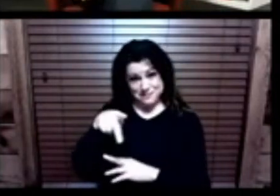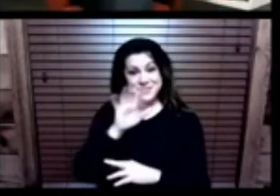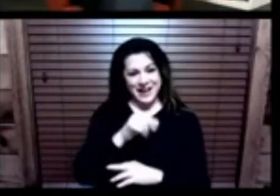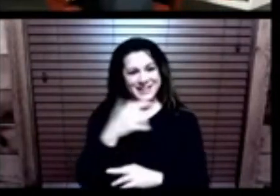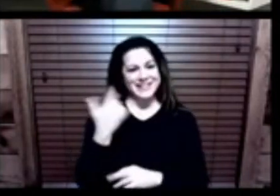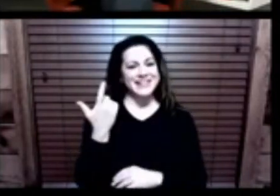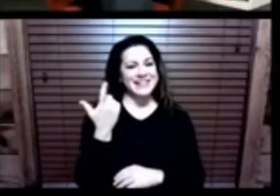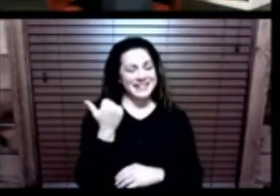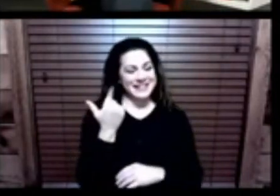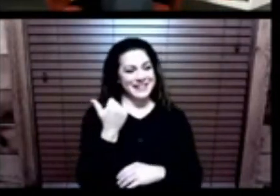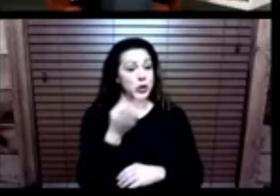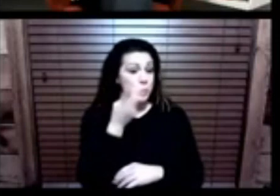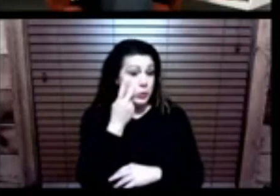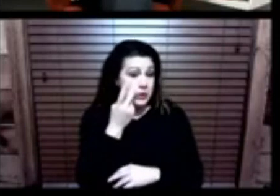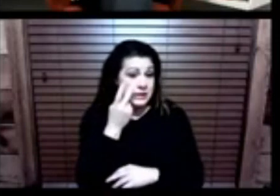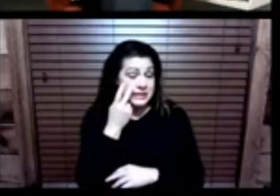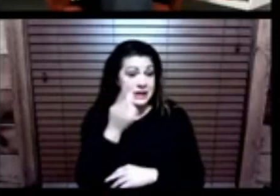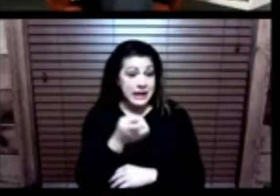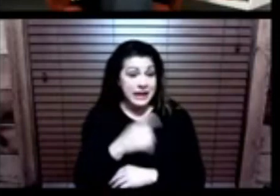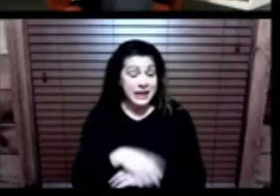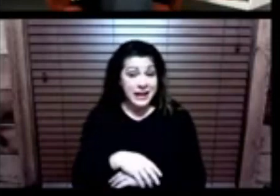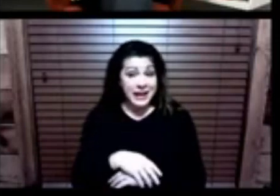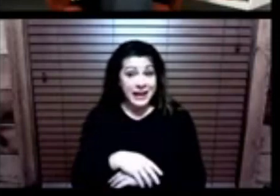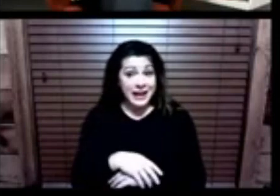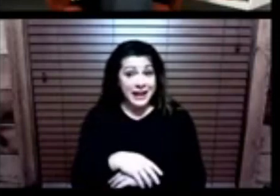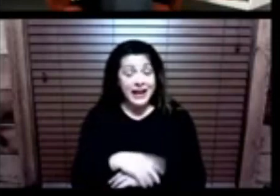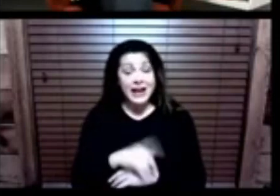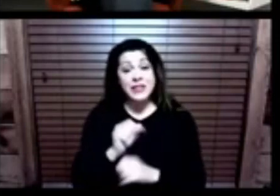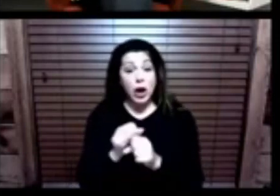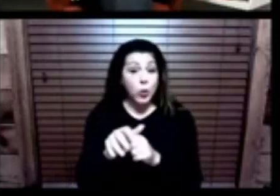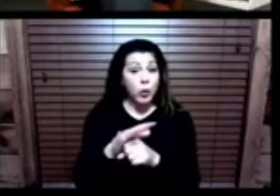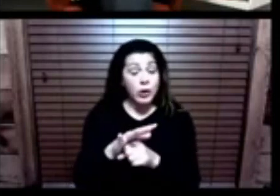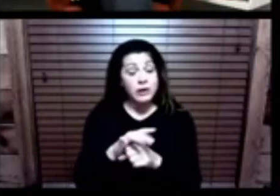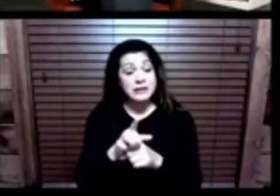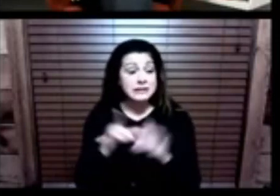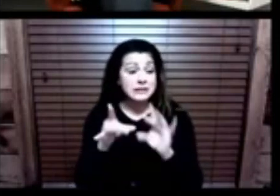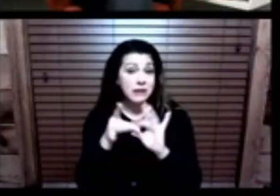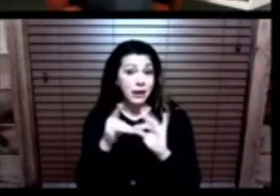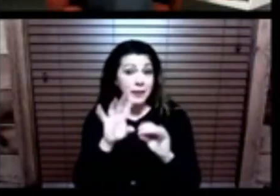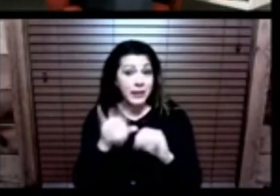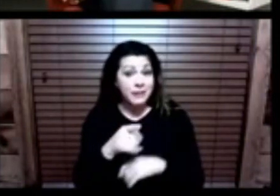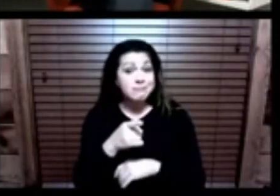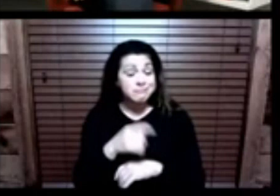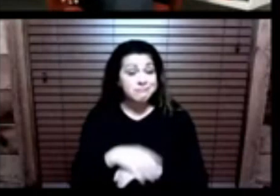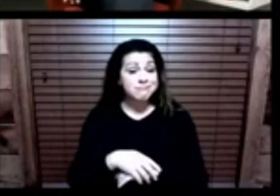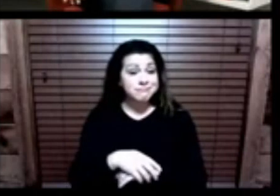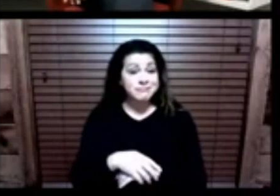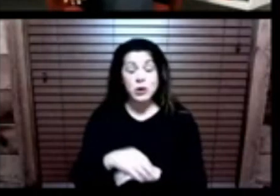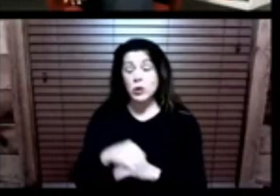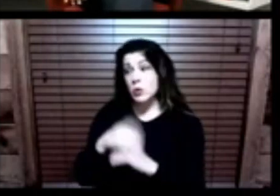You can see him, he's coughing that corona out there. I see. One more.